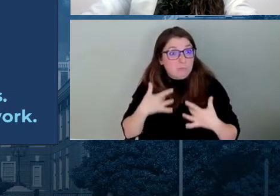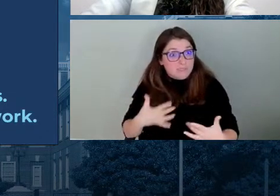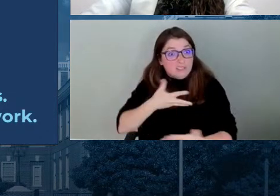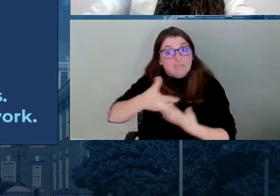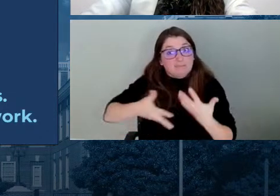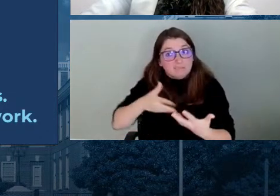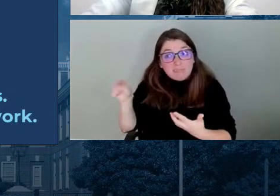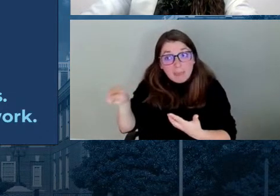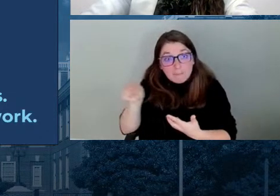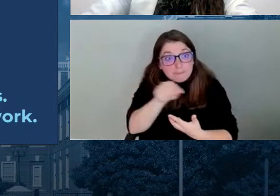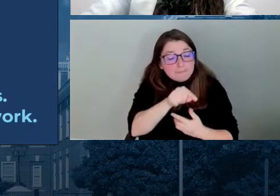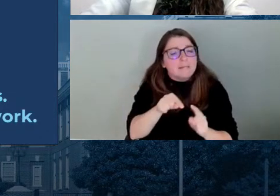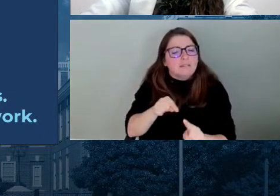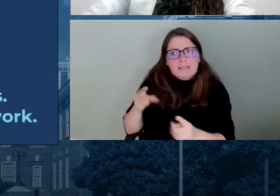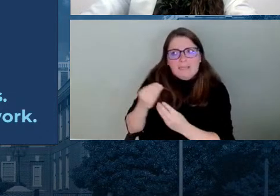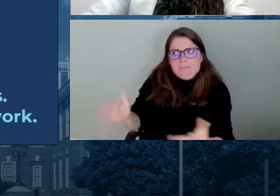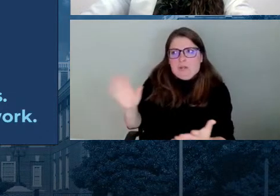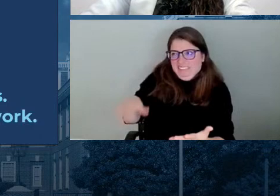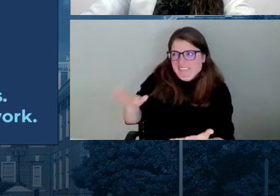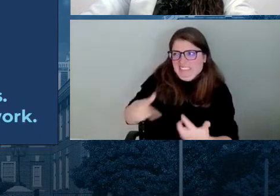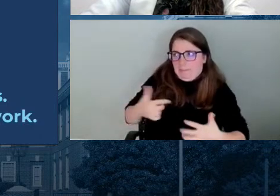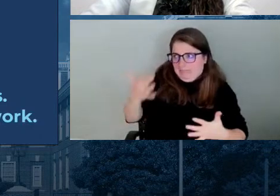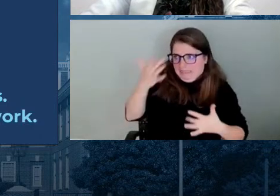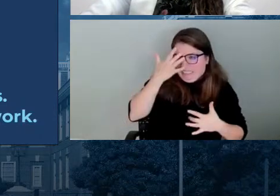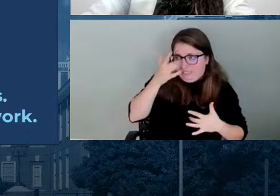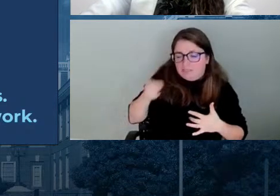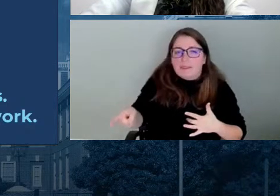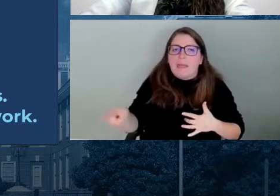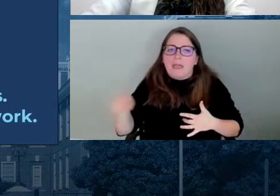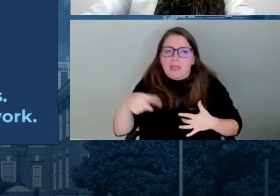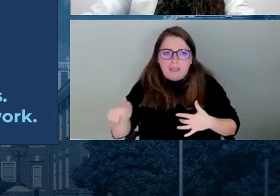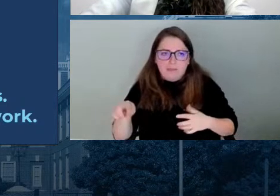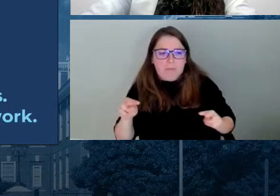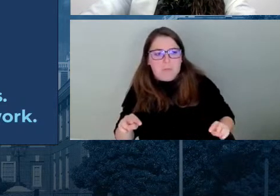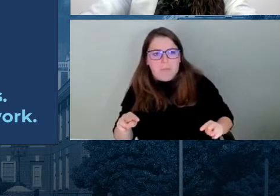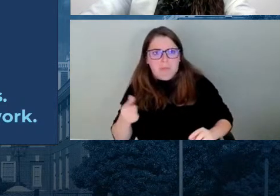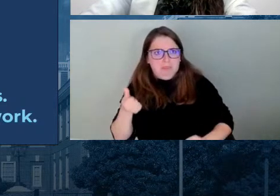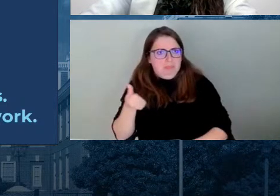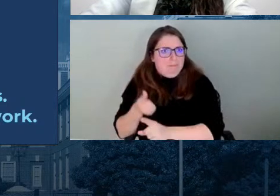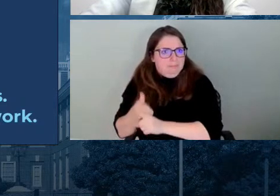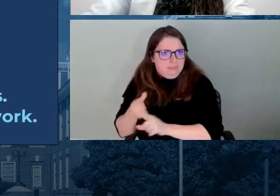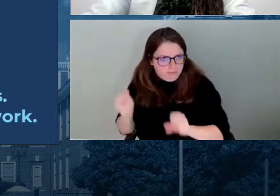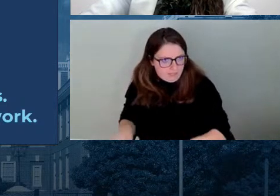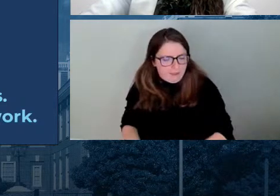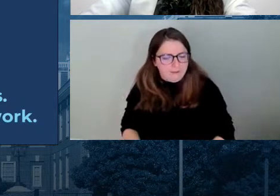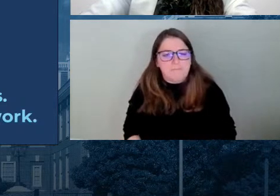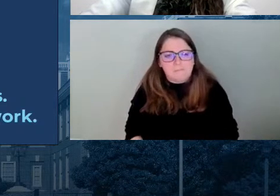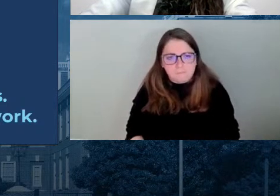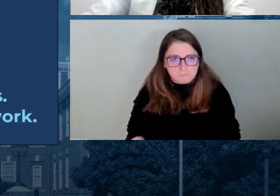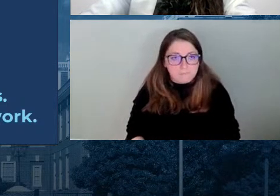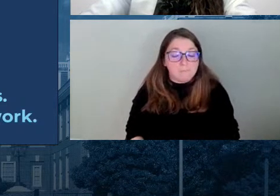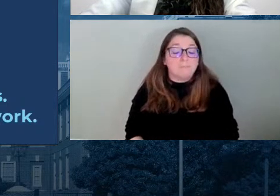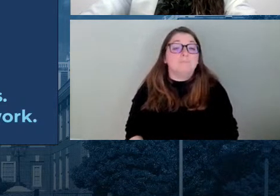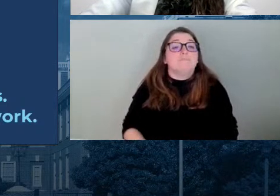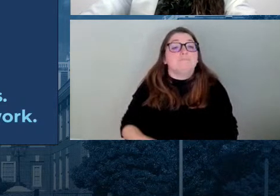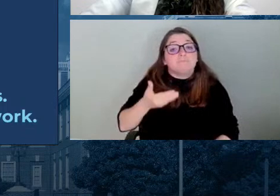tested before and after the holiday season. So before you go to your parents' household, to grandparents' household, especially if you may encounter